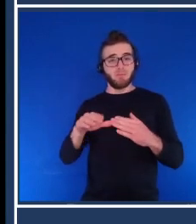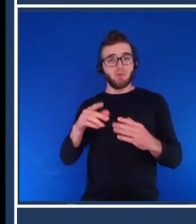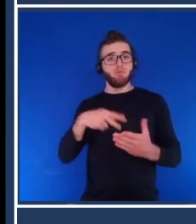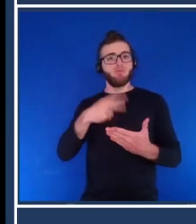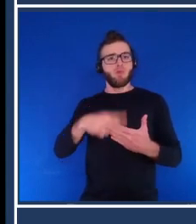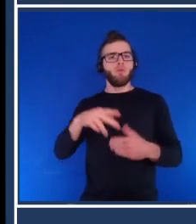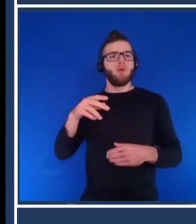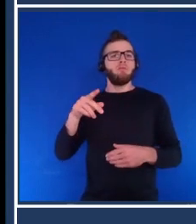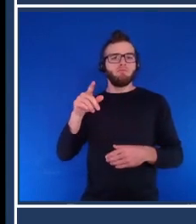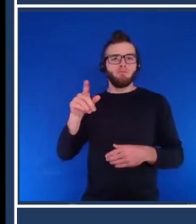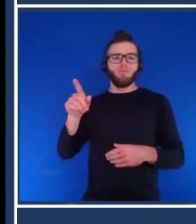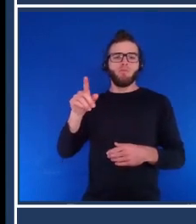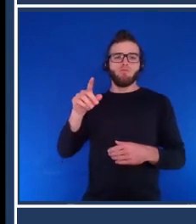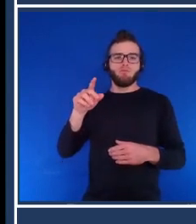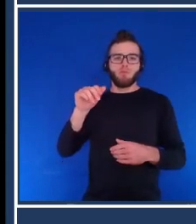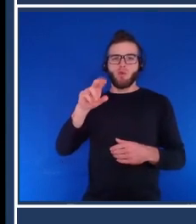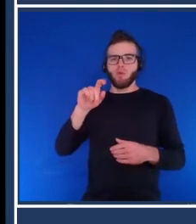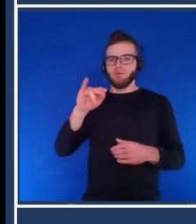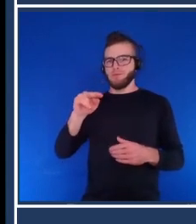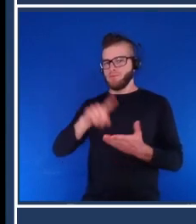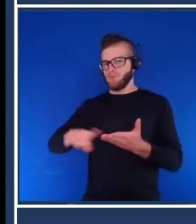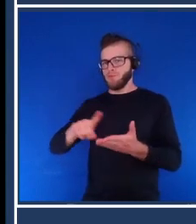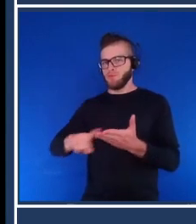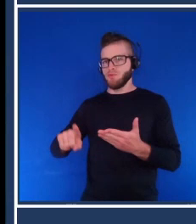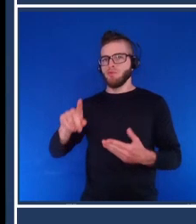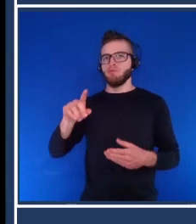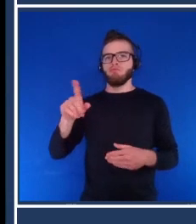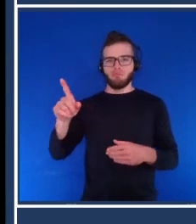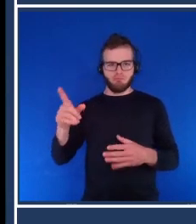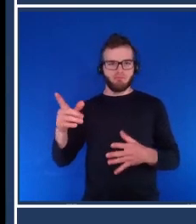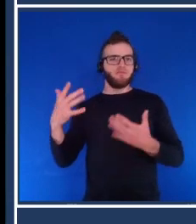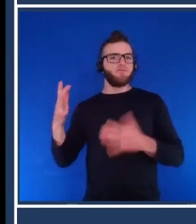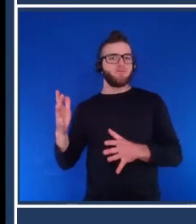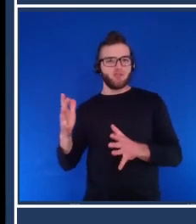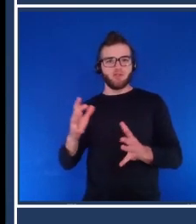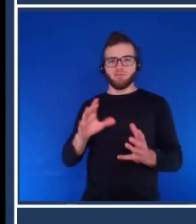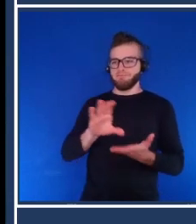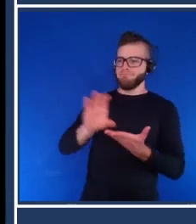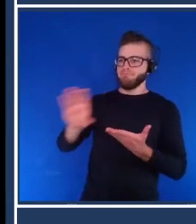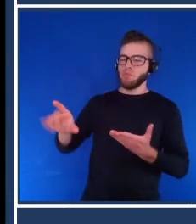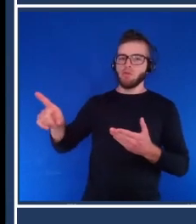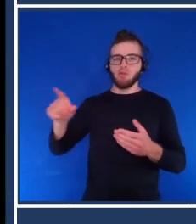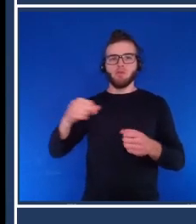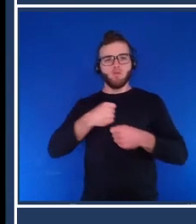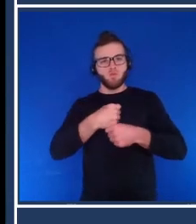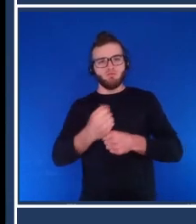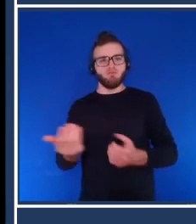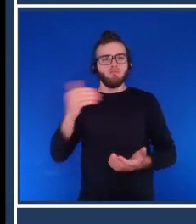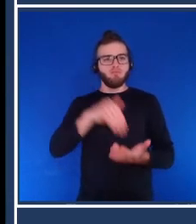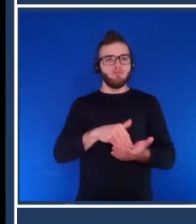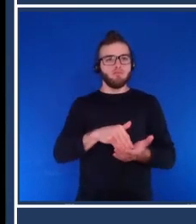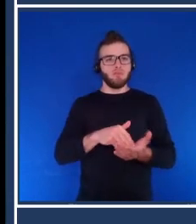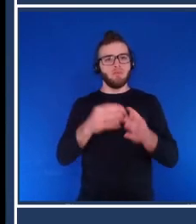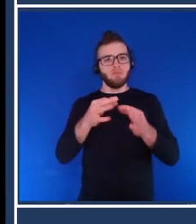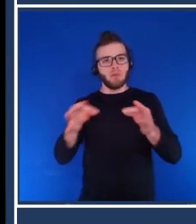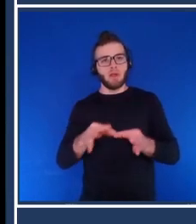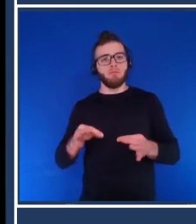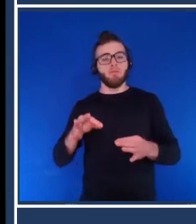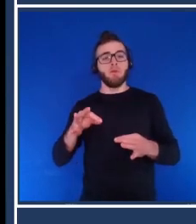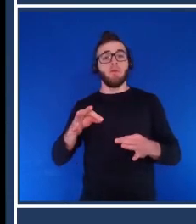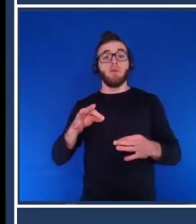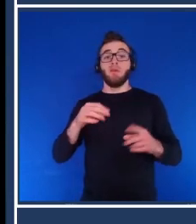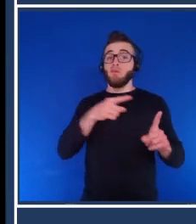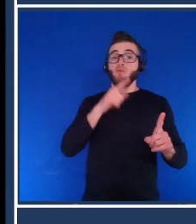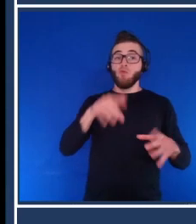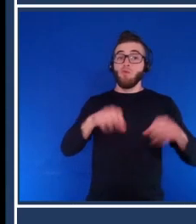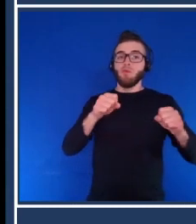new dataset, VisWiz Captions, which is a dataset of images taken by blind photographers. And we're jointly hosting a workshop